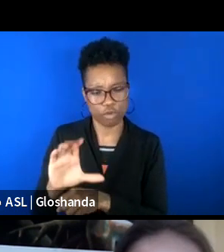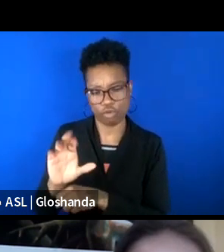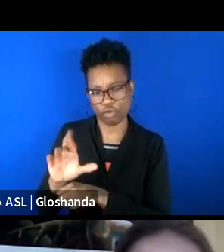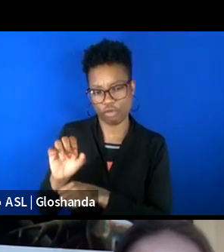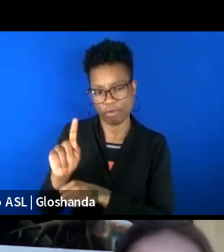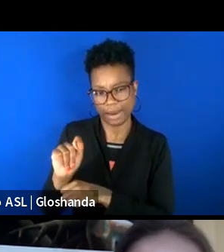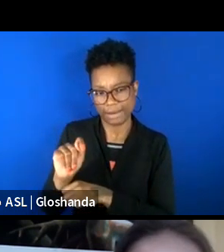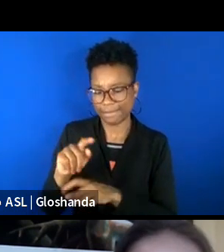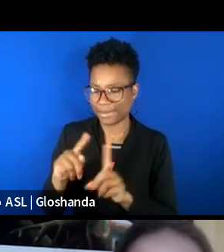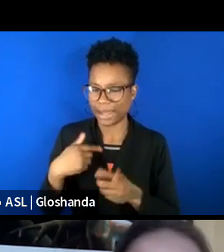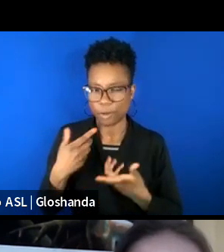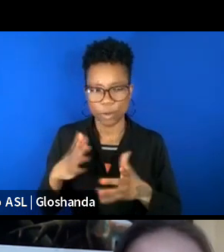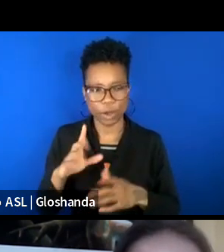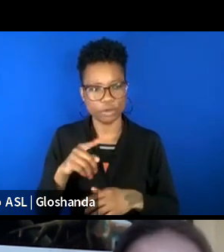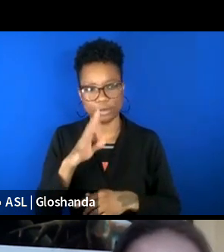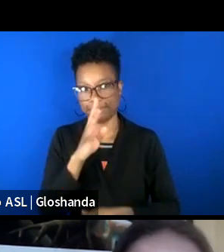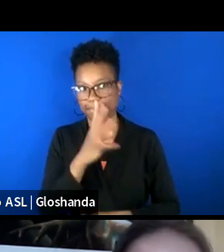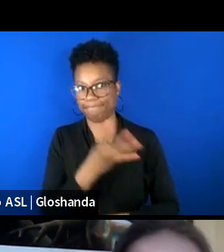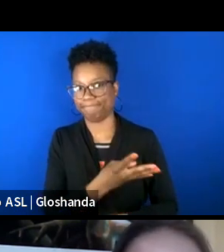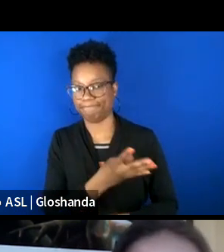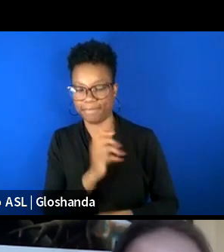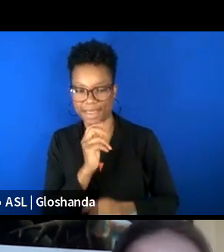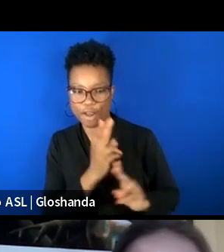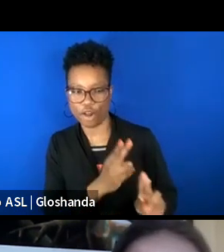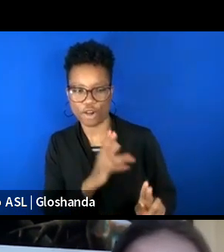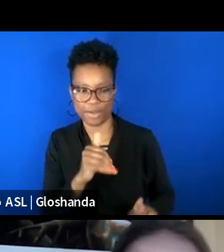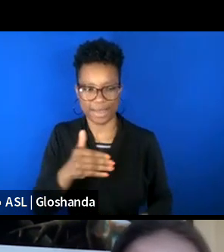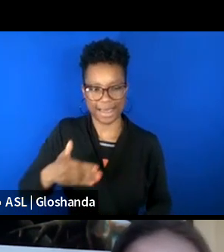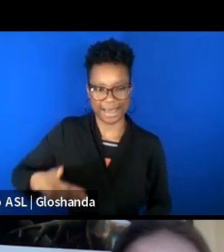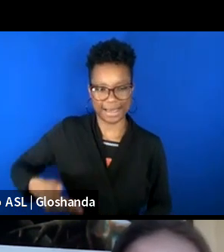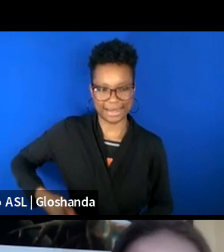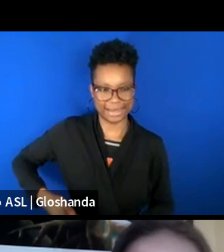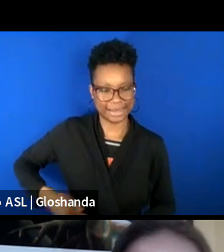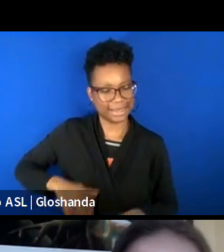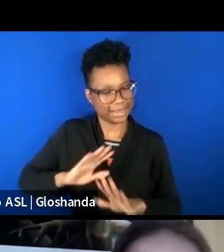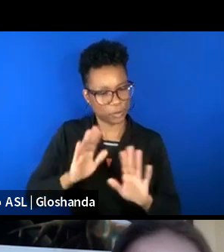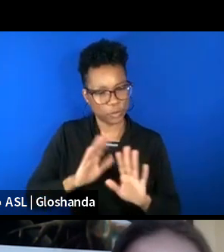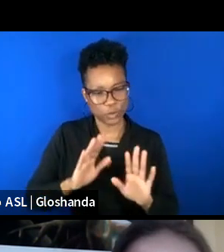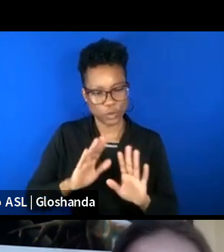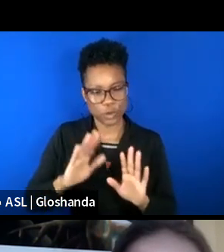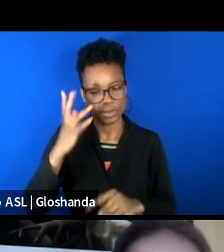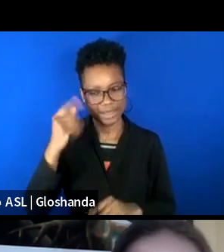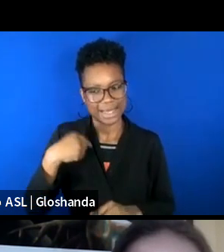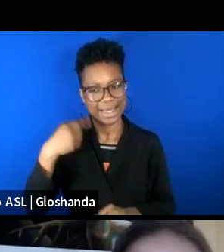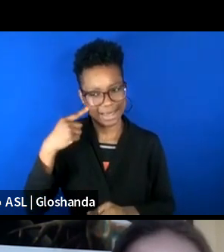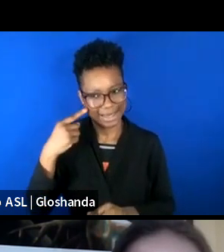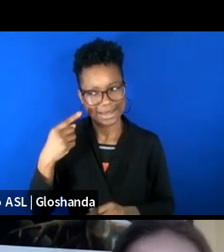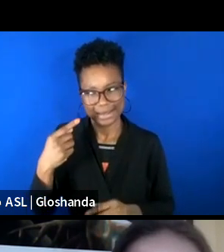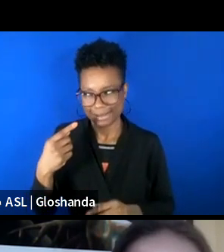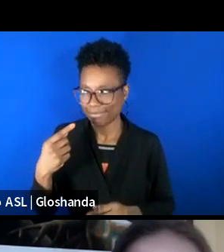you to dishonor that instinct, you know, because I think that there's something